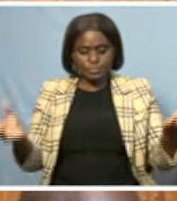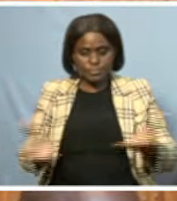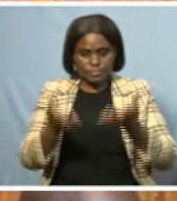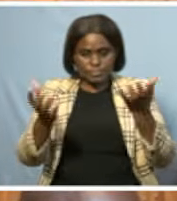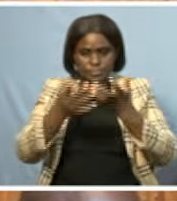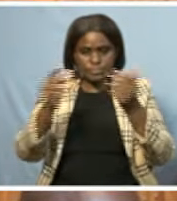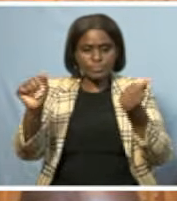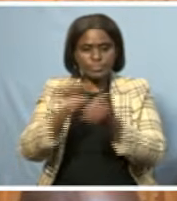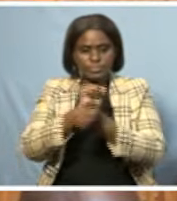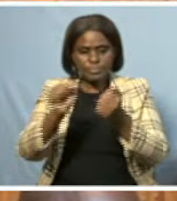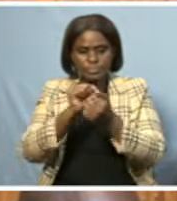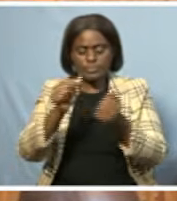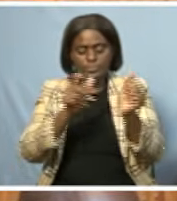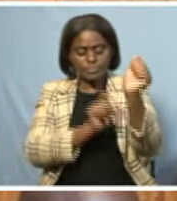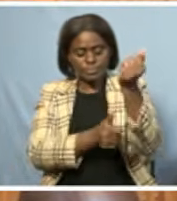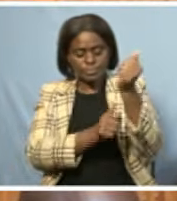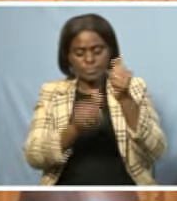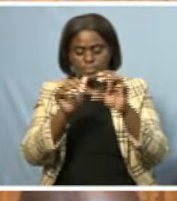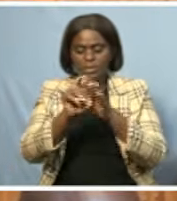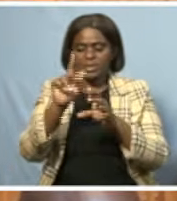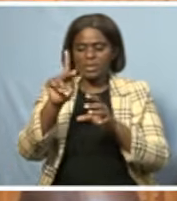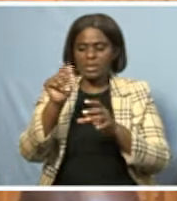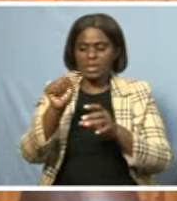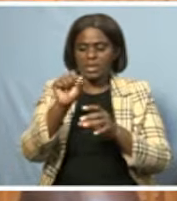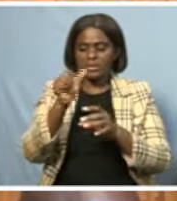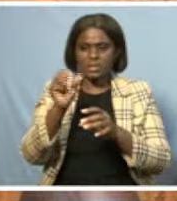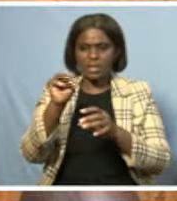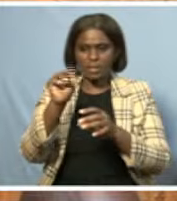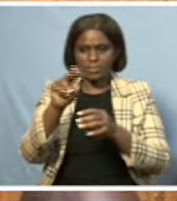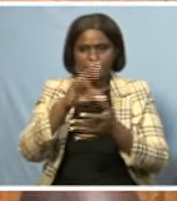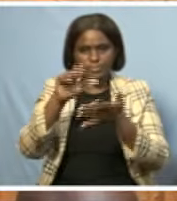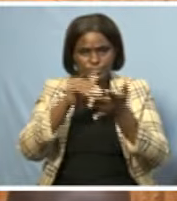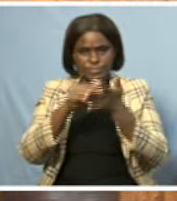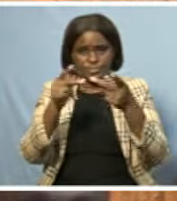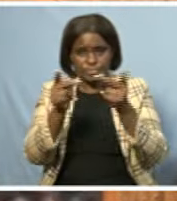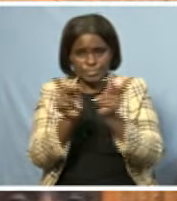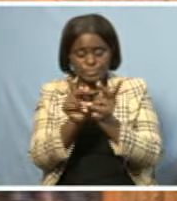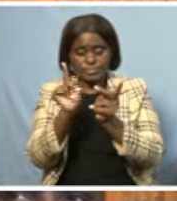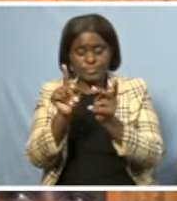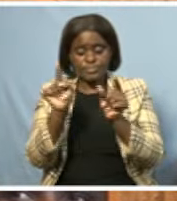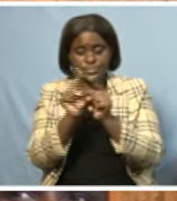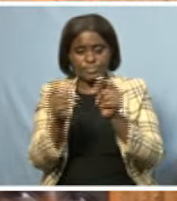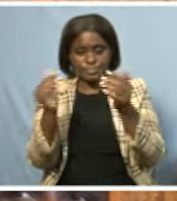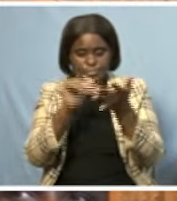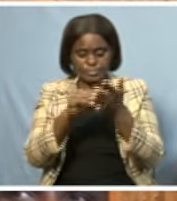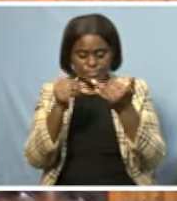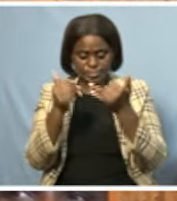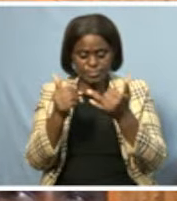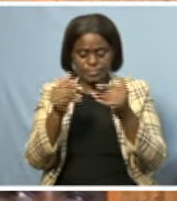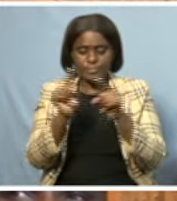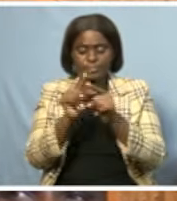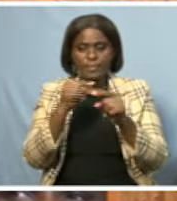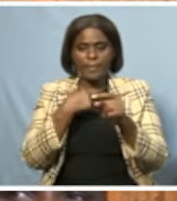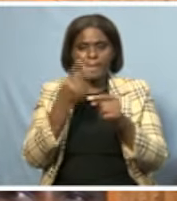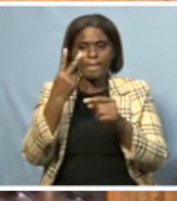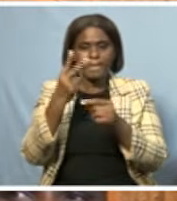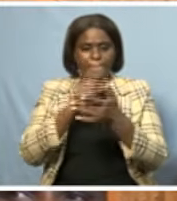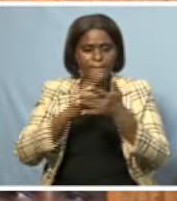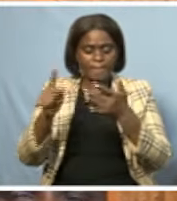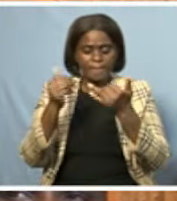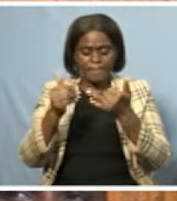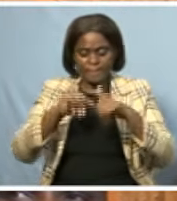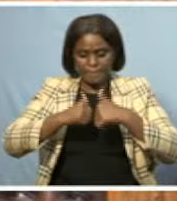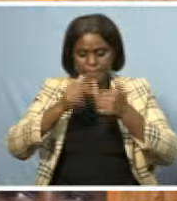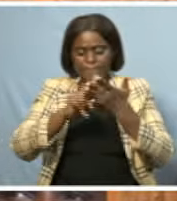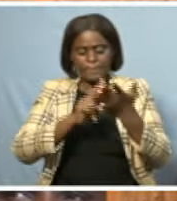destroyed maize in Kasamu area of Mbabara settlements. And again, it's been 2 weeks since we